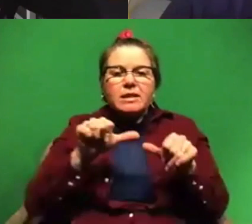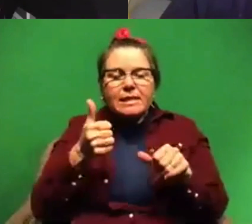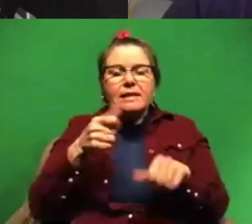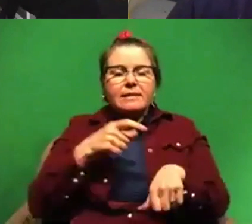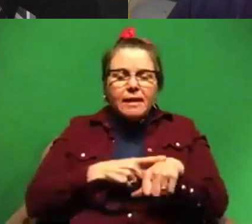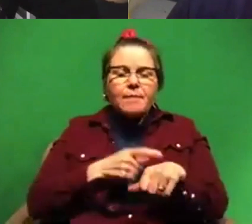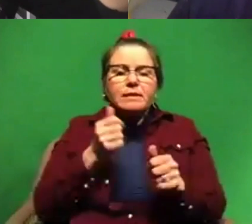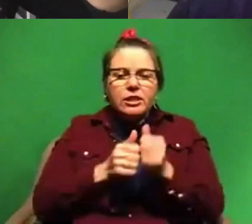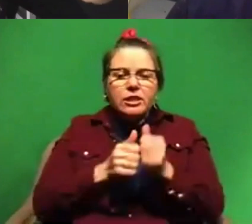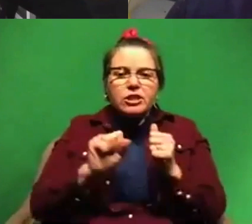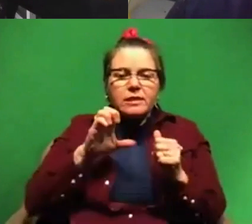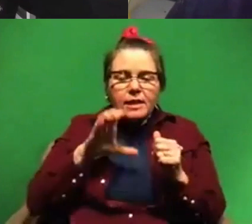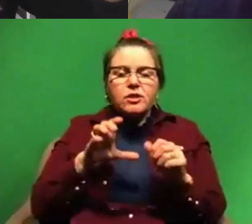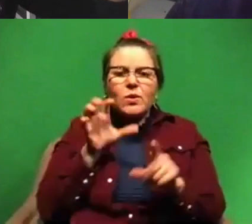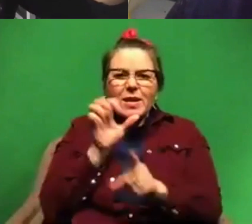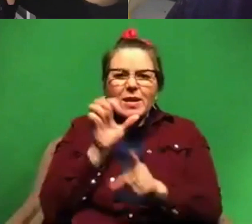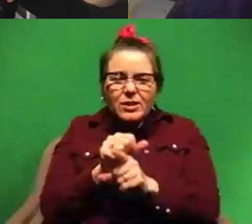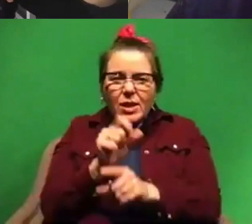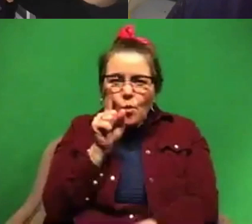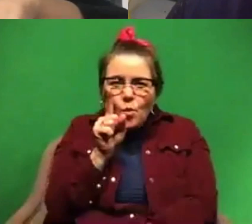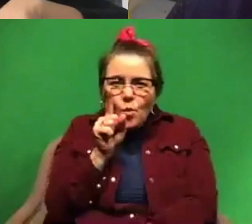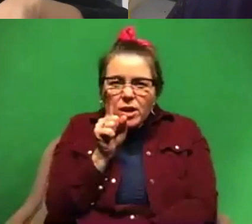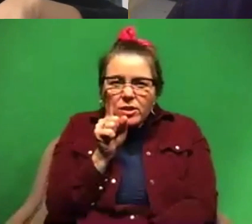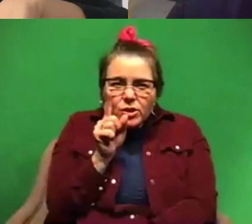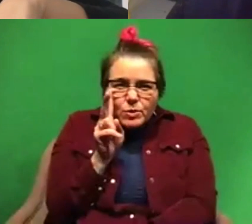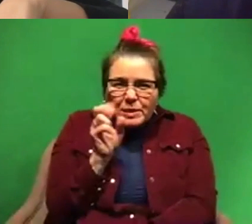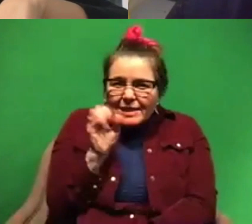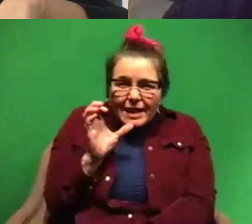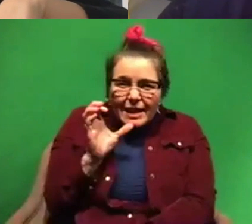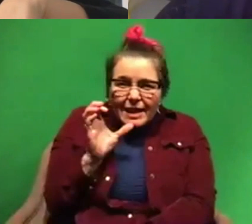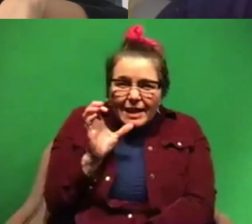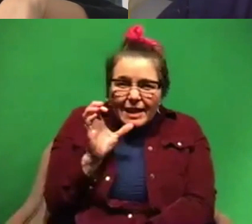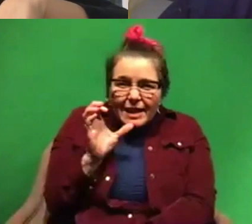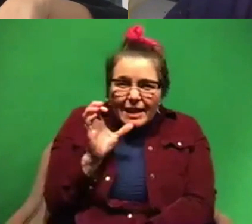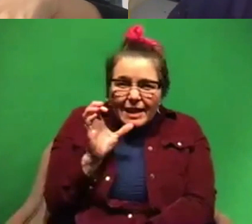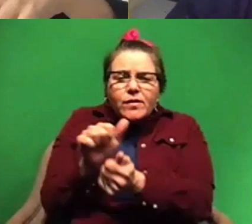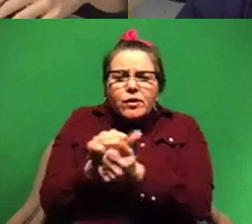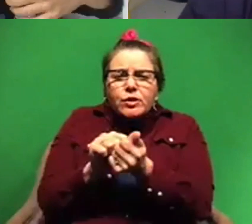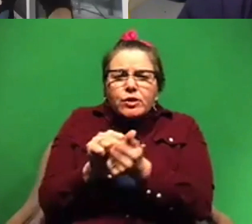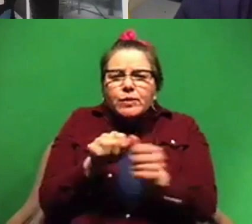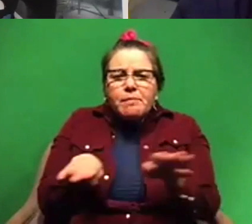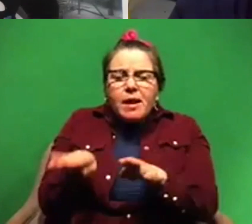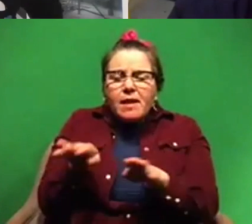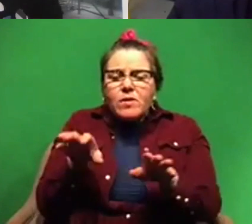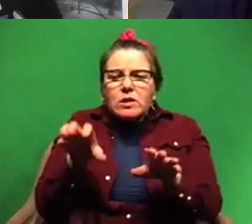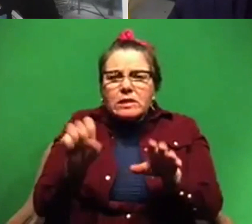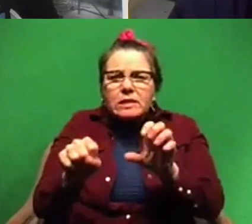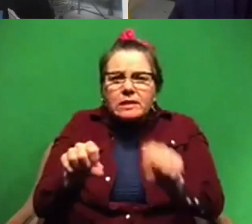you're really just trying to catch that 1 or 2 seconds of chewing behavior, which is a challenge.